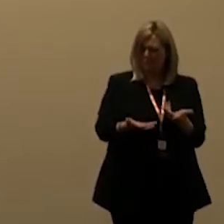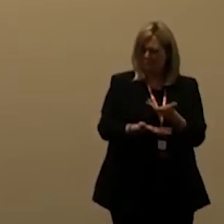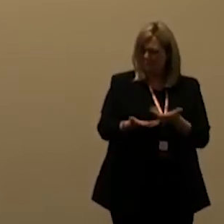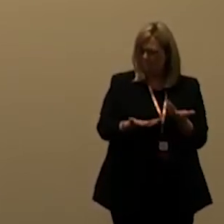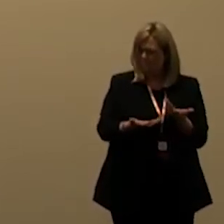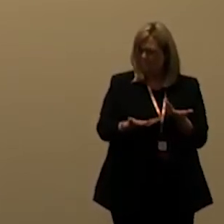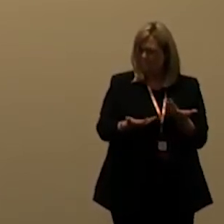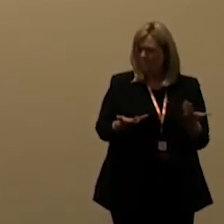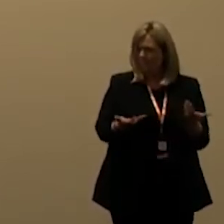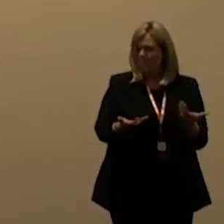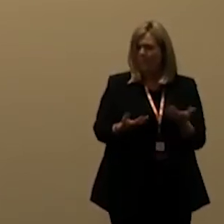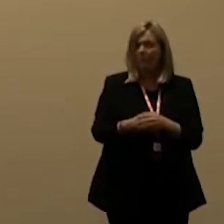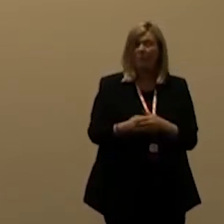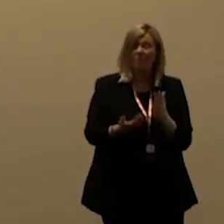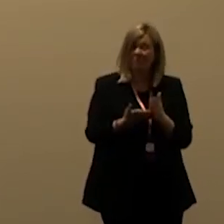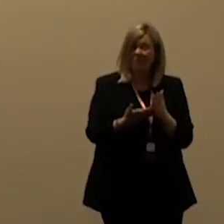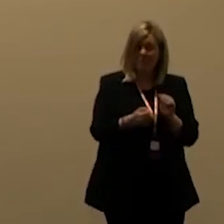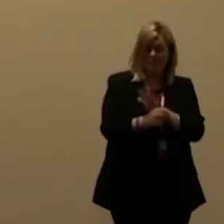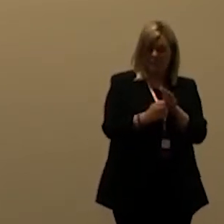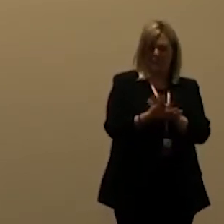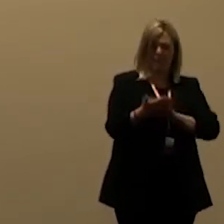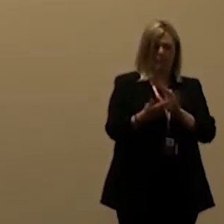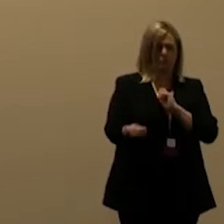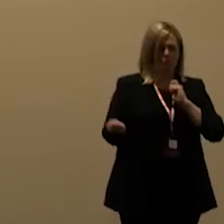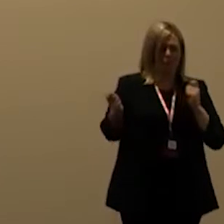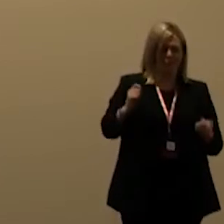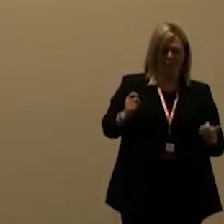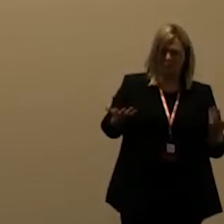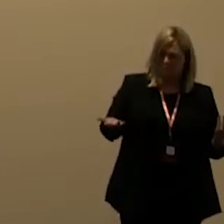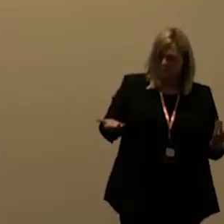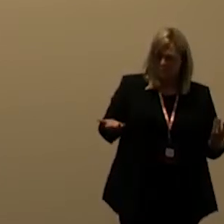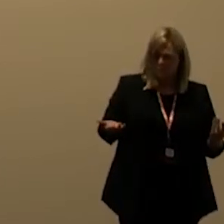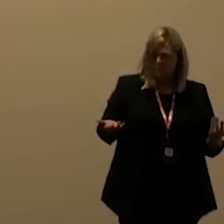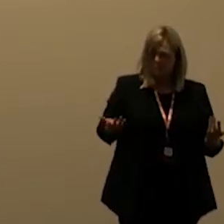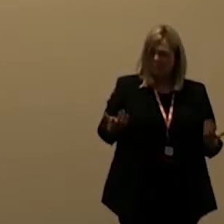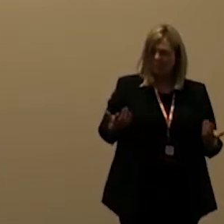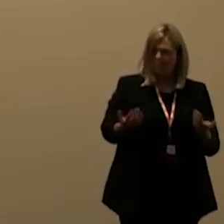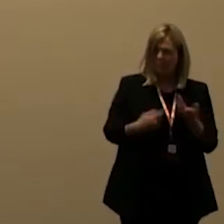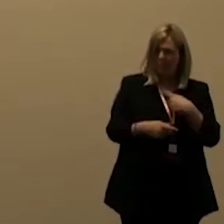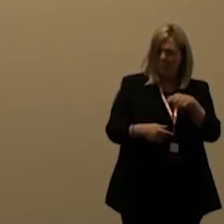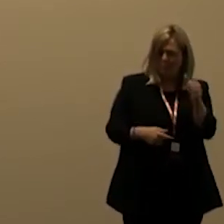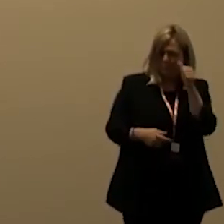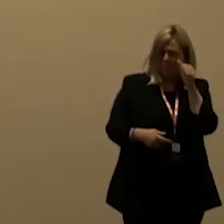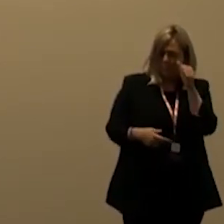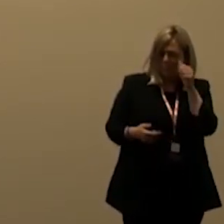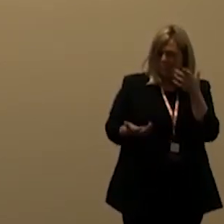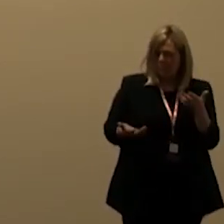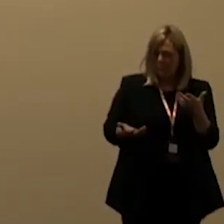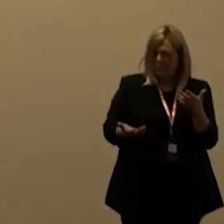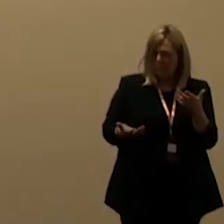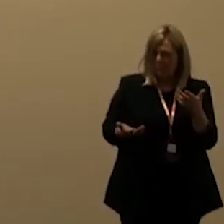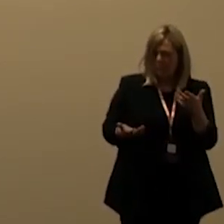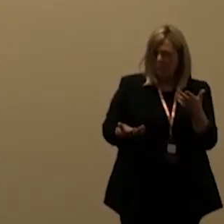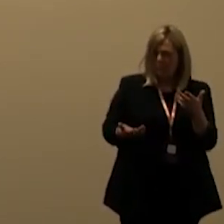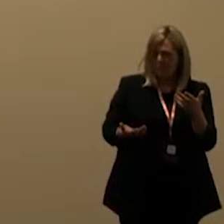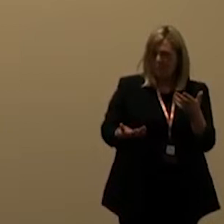because the pandemic has sort of changed things for us. But equally, we're really aware that what happens for